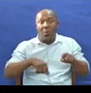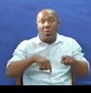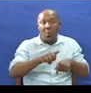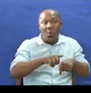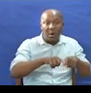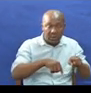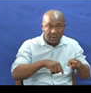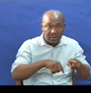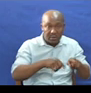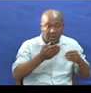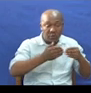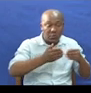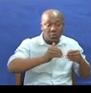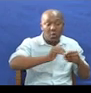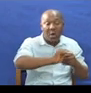towards